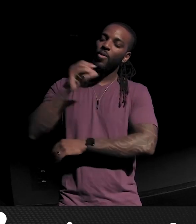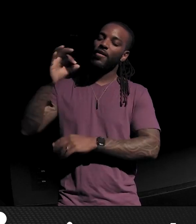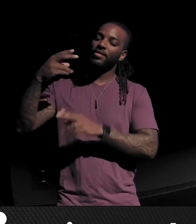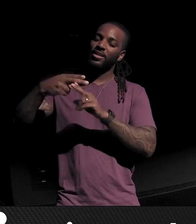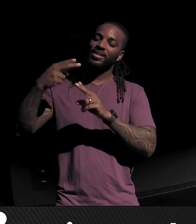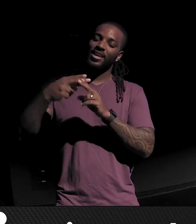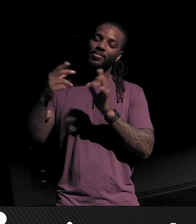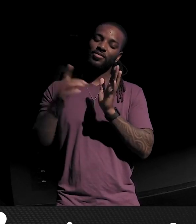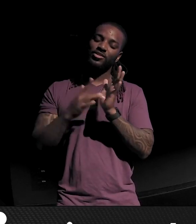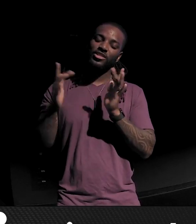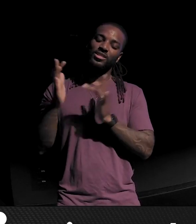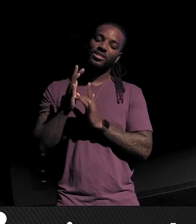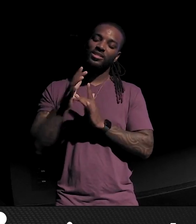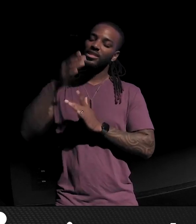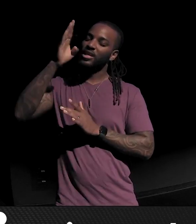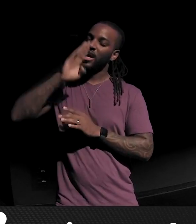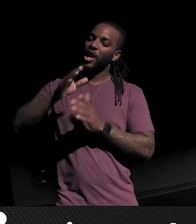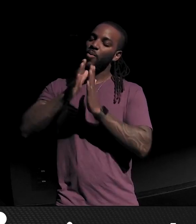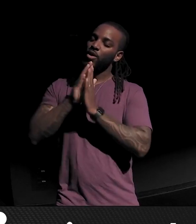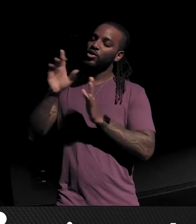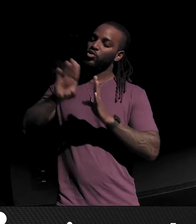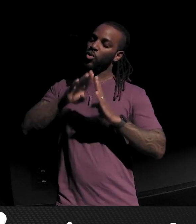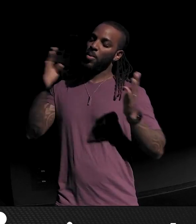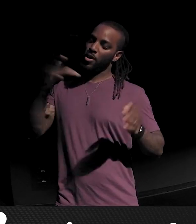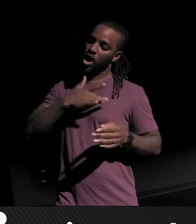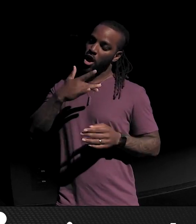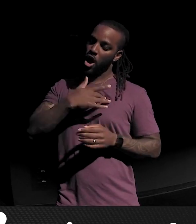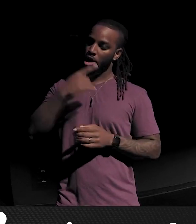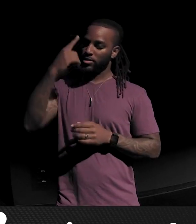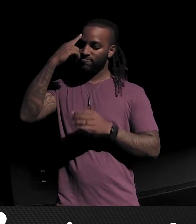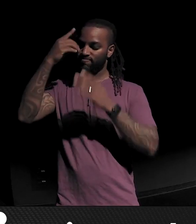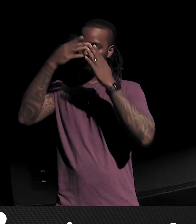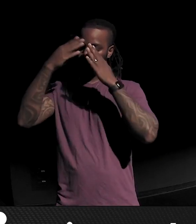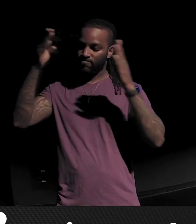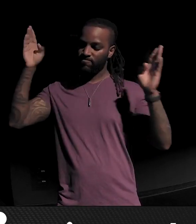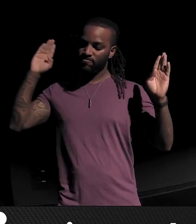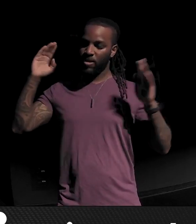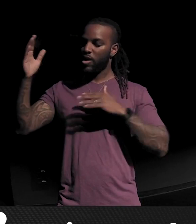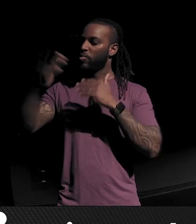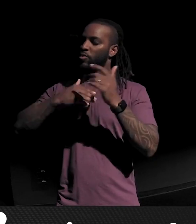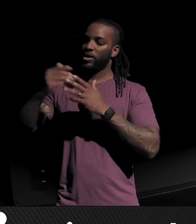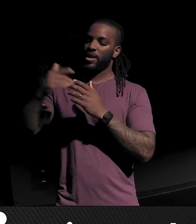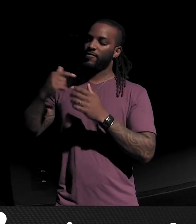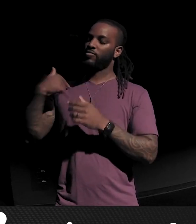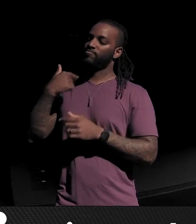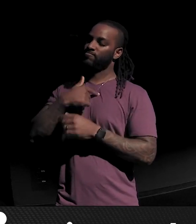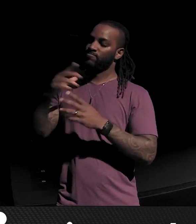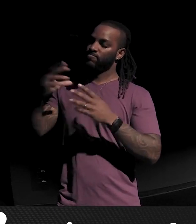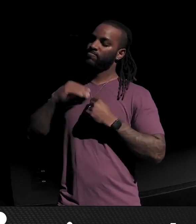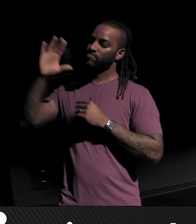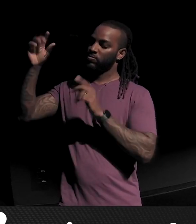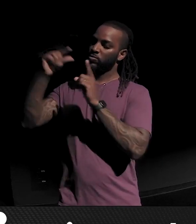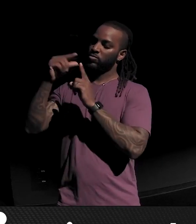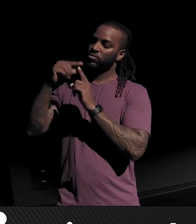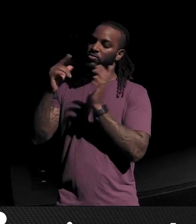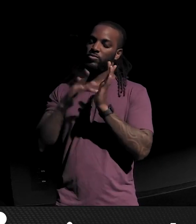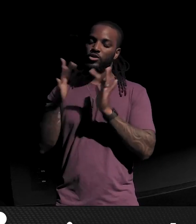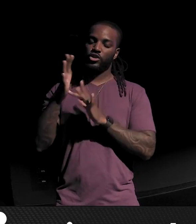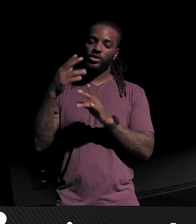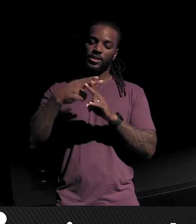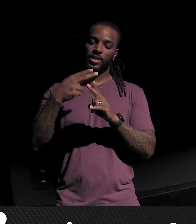Jesus. God, I pray that you open our hearts and minds this morning for whatever you have for us. In Jesus' name, amen.